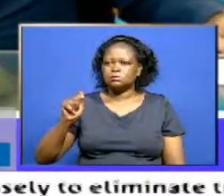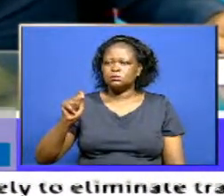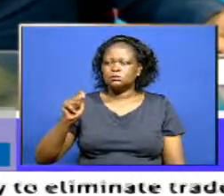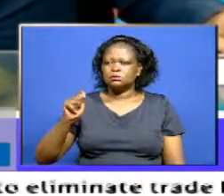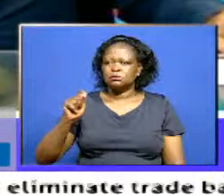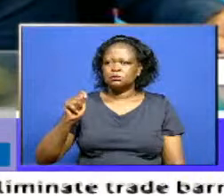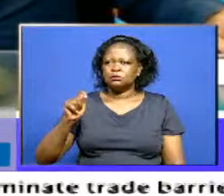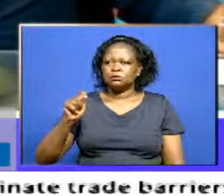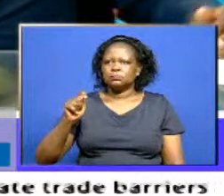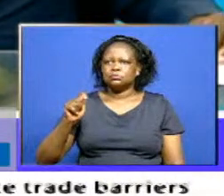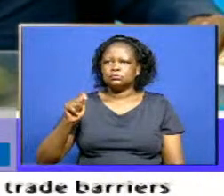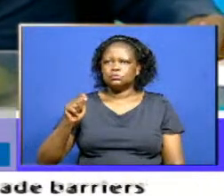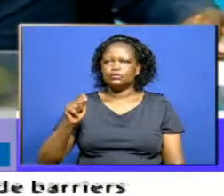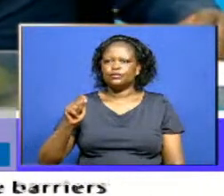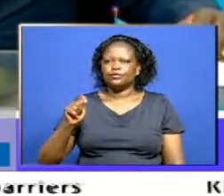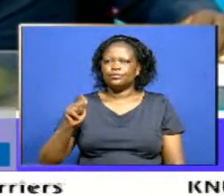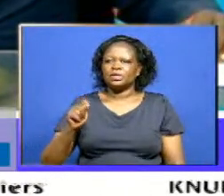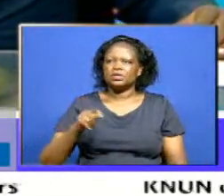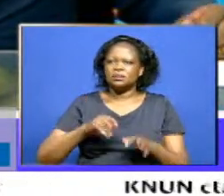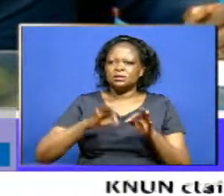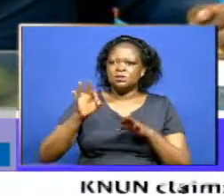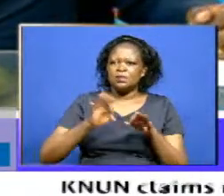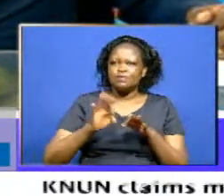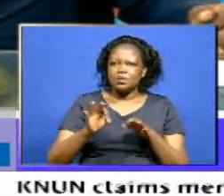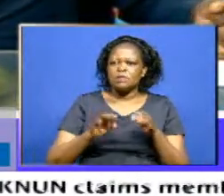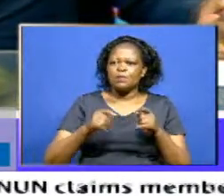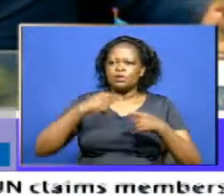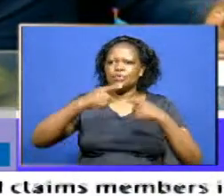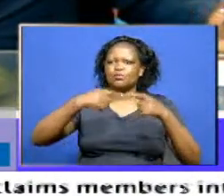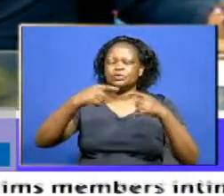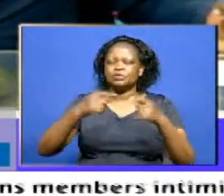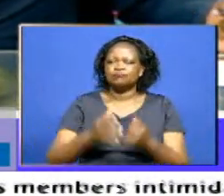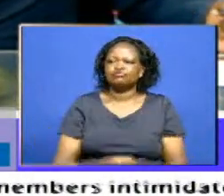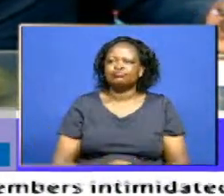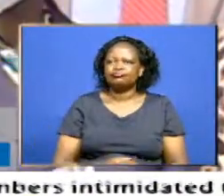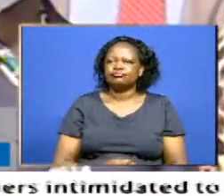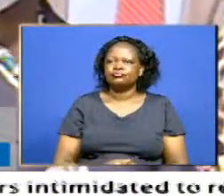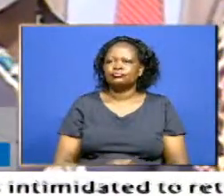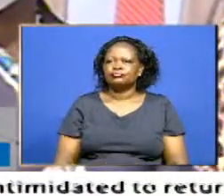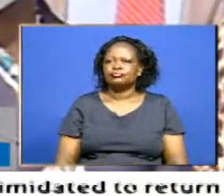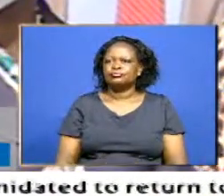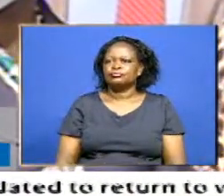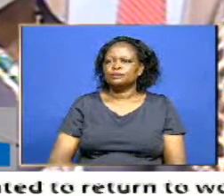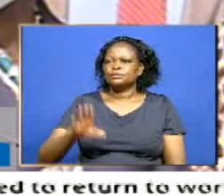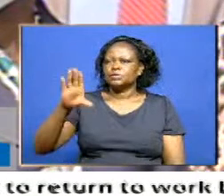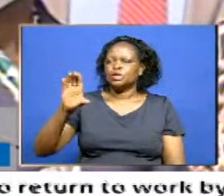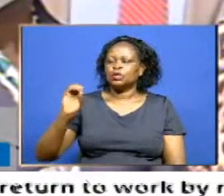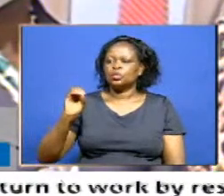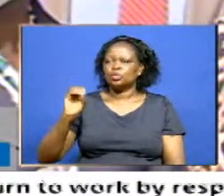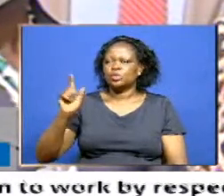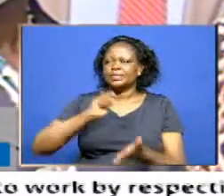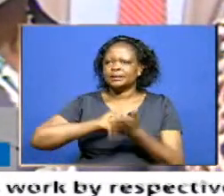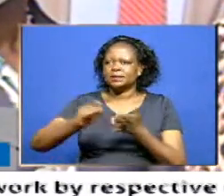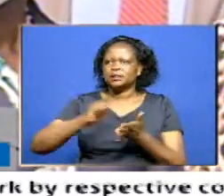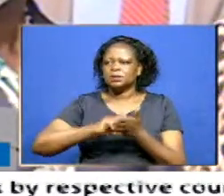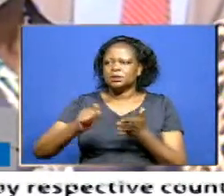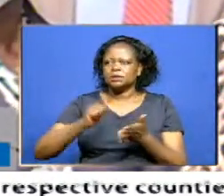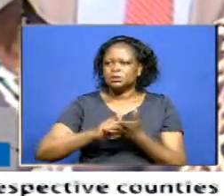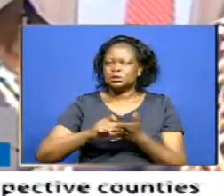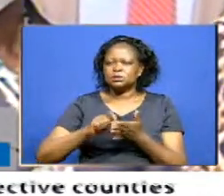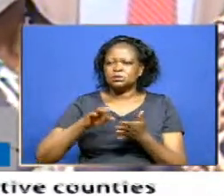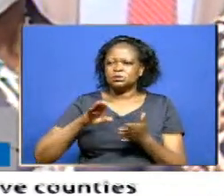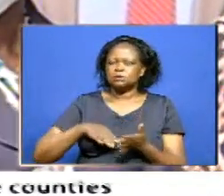is giving an update on the process. So let's first of all listen in. CEO wa Secretariat hapa, Madam Sara